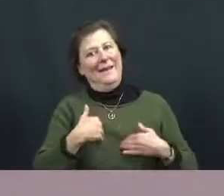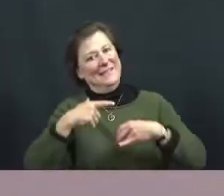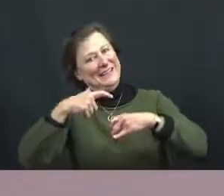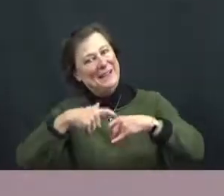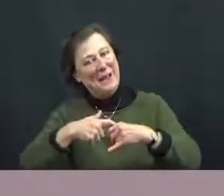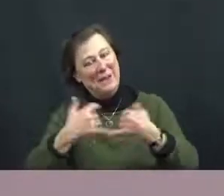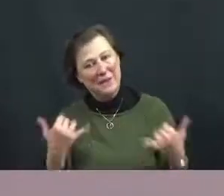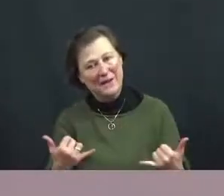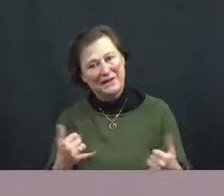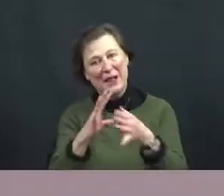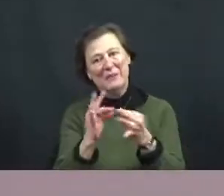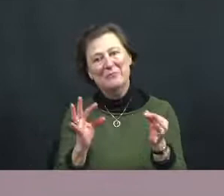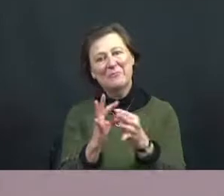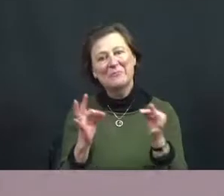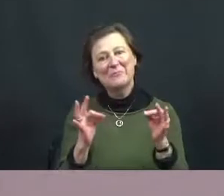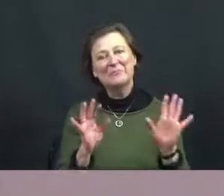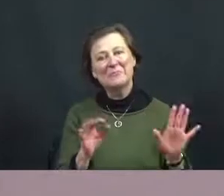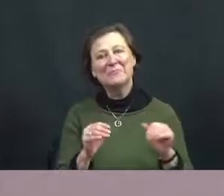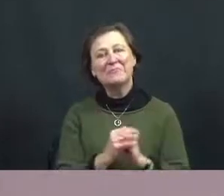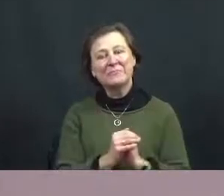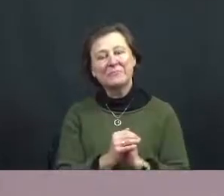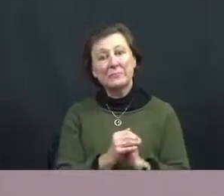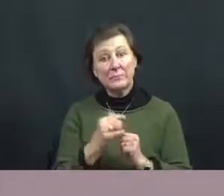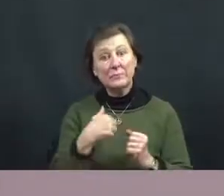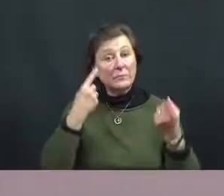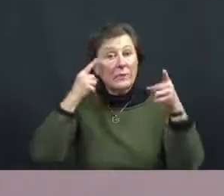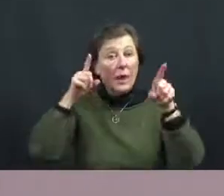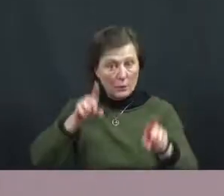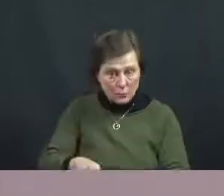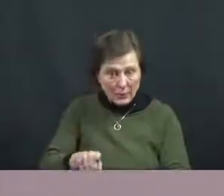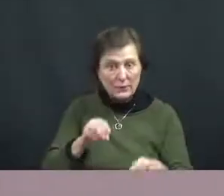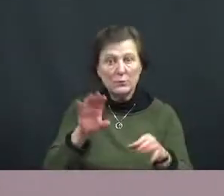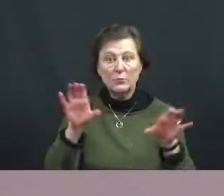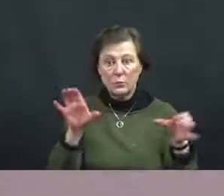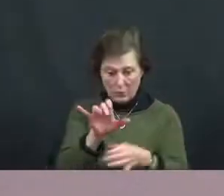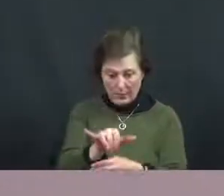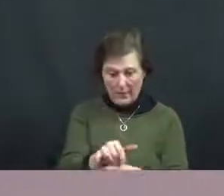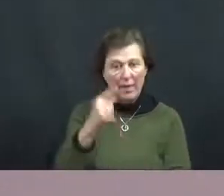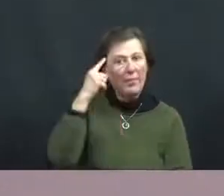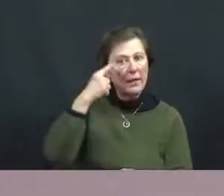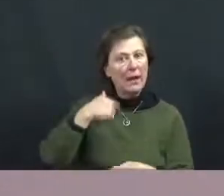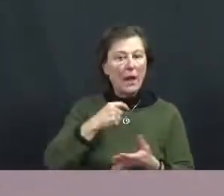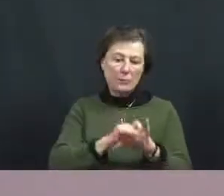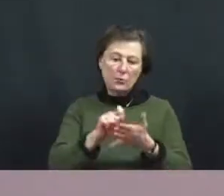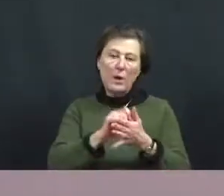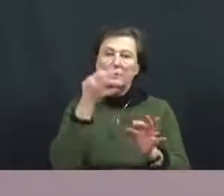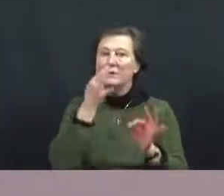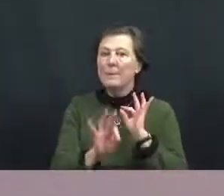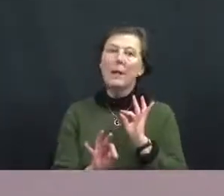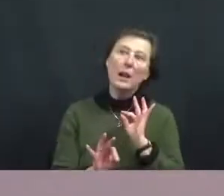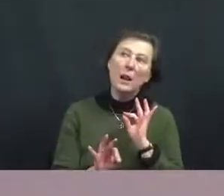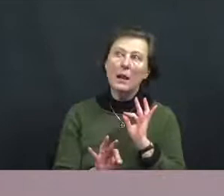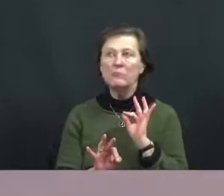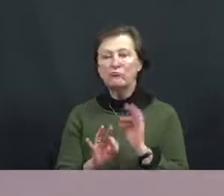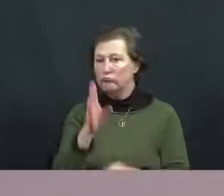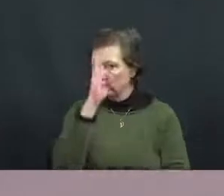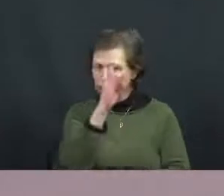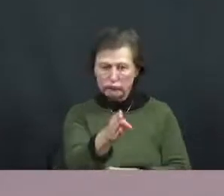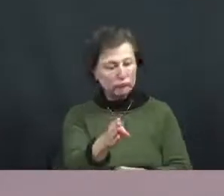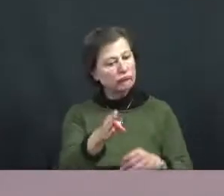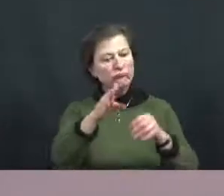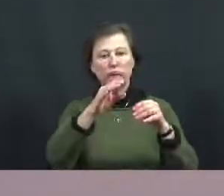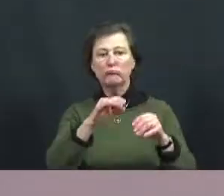pulpit. I agreed to do this thinking that I would be writing a simple,